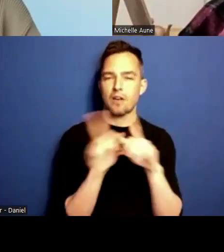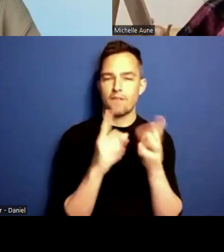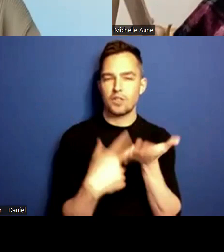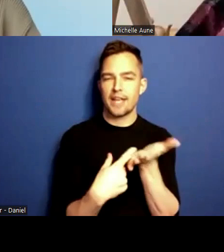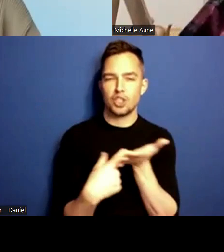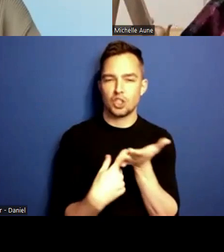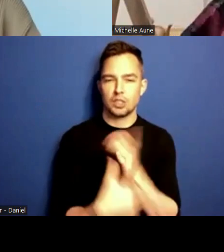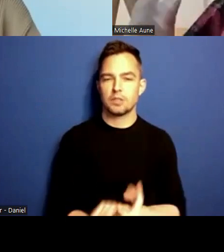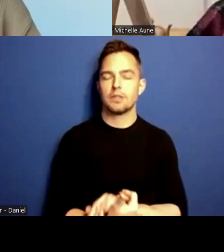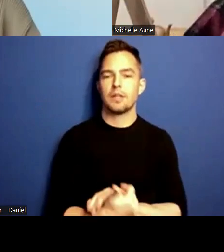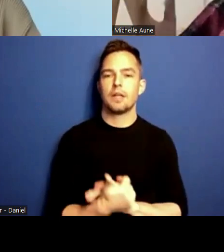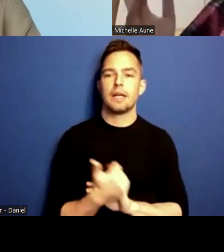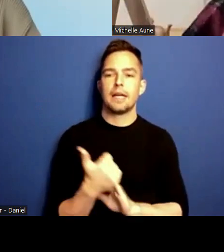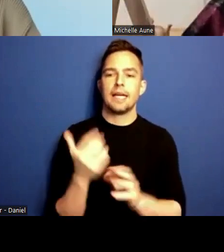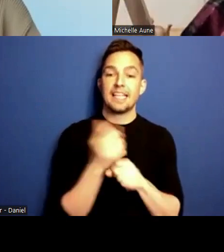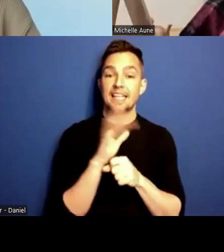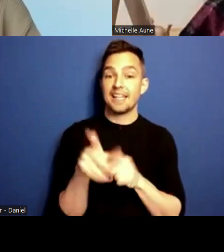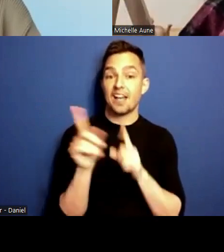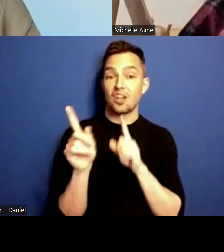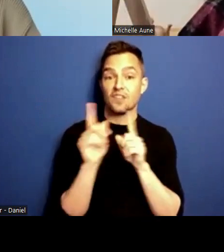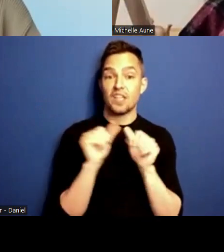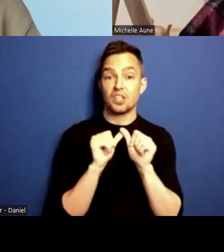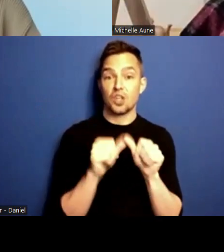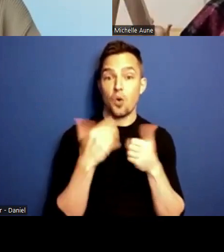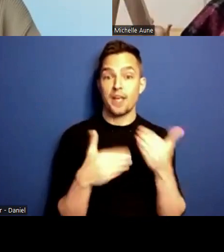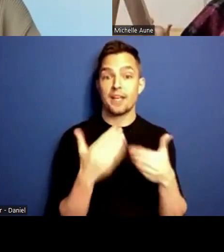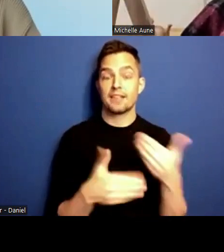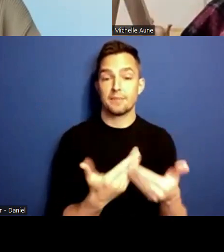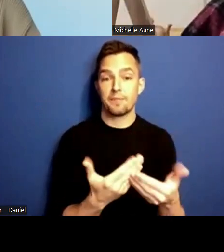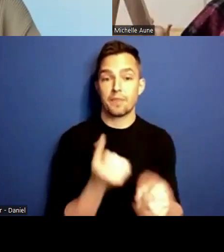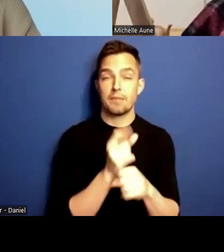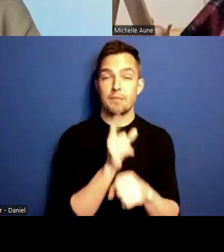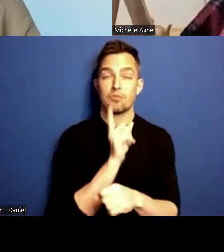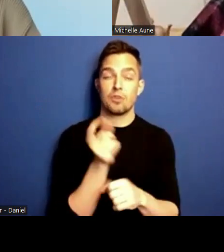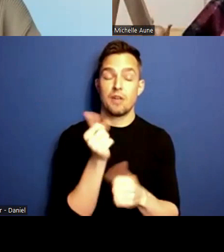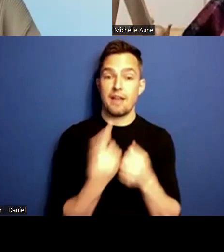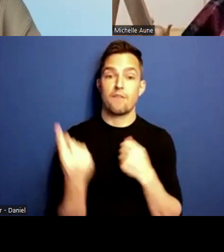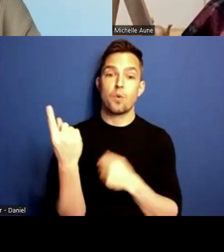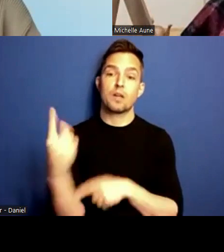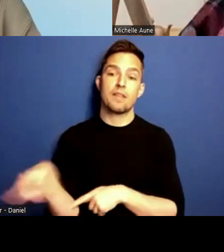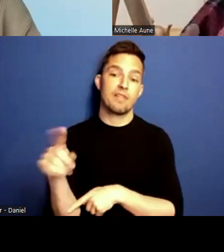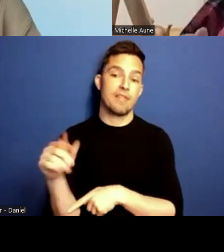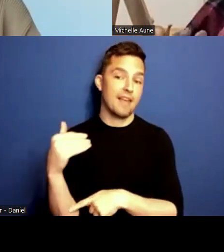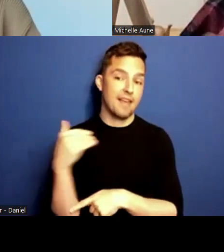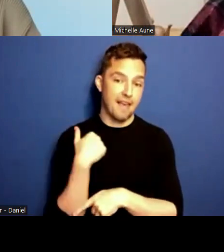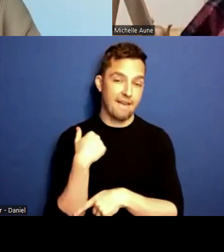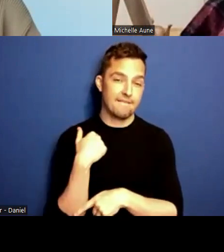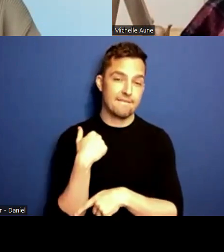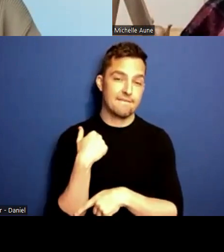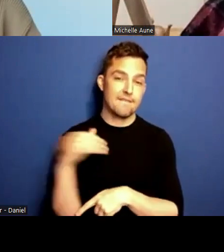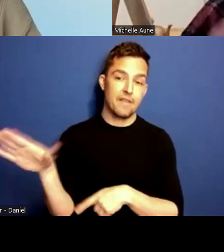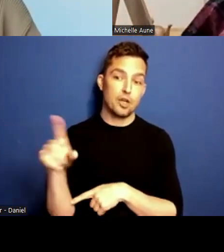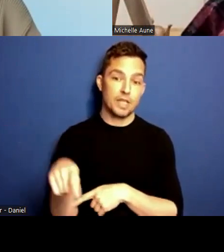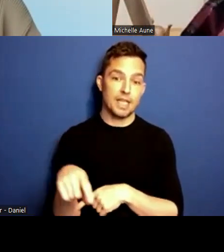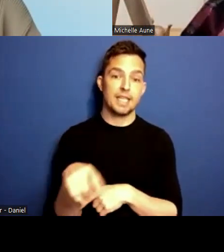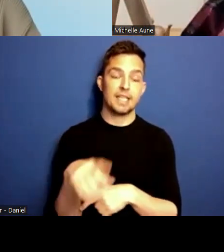conversation, getting that conversation going so that everybody has their needs taken